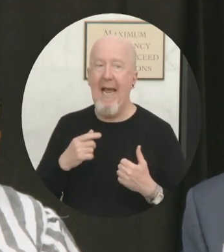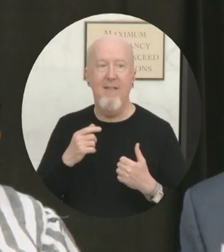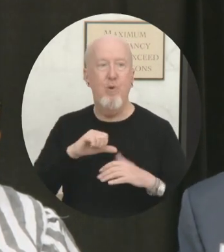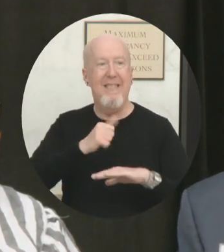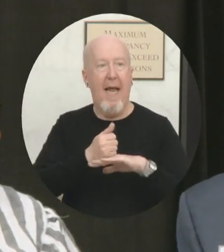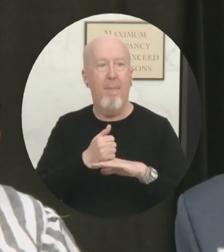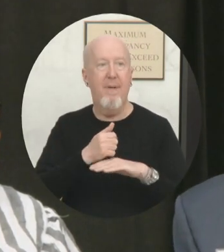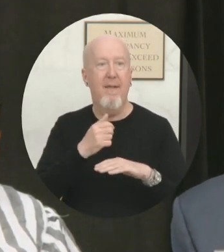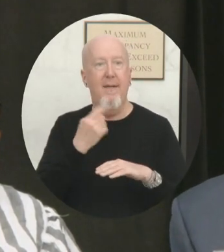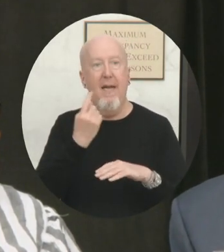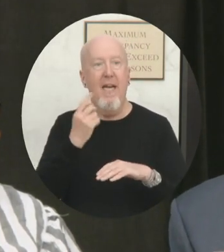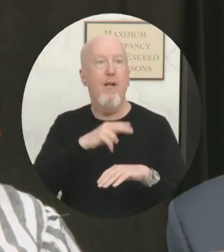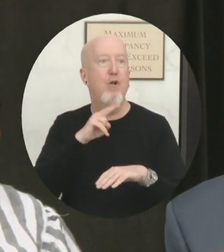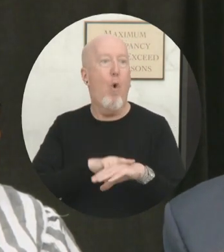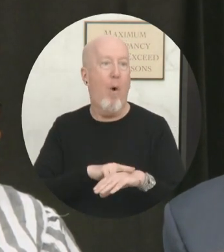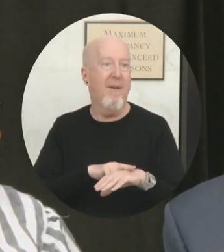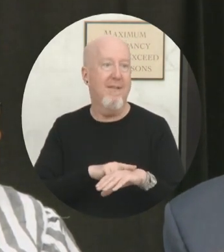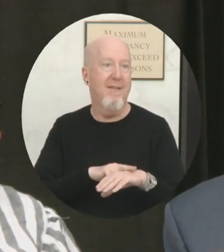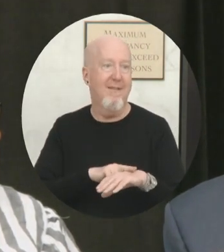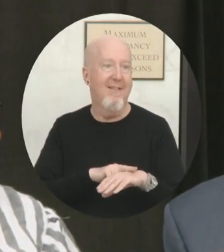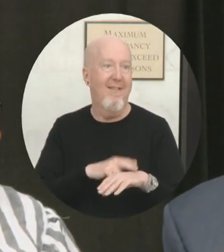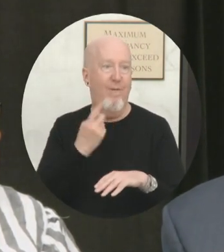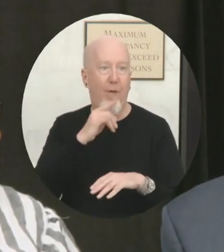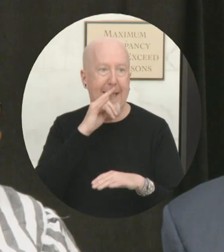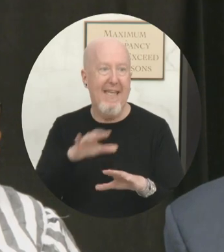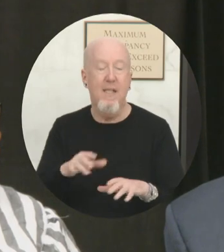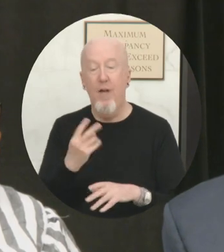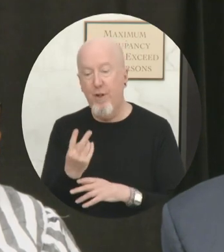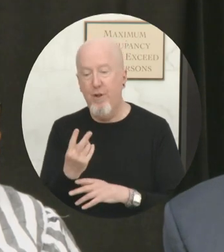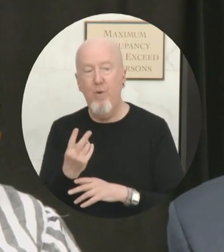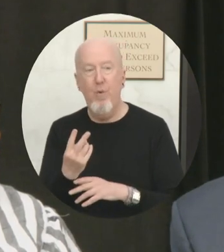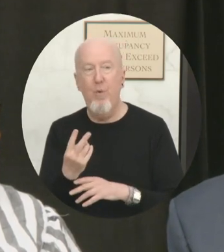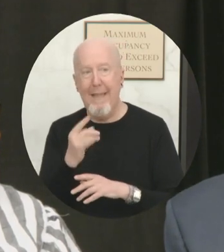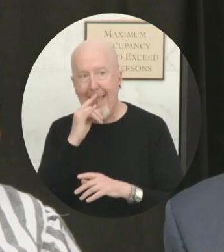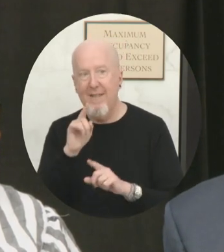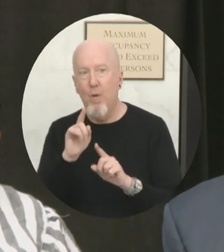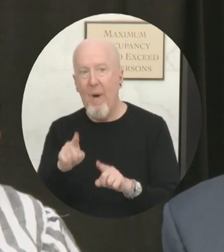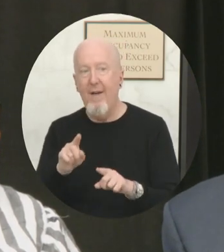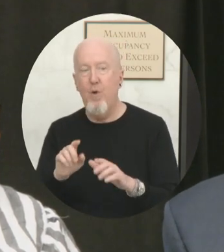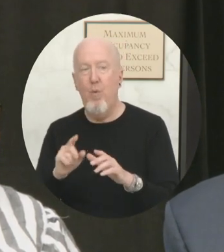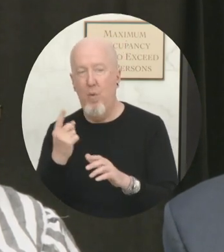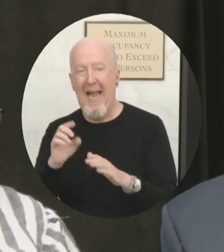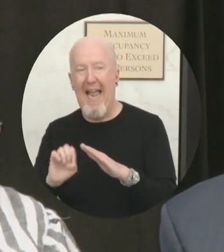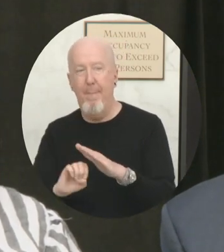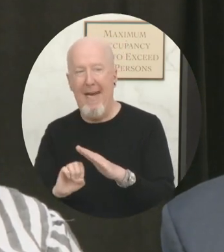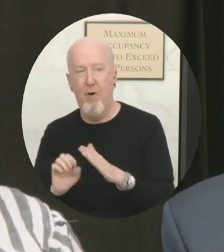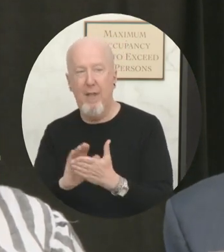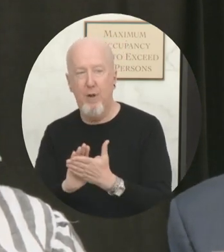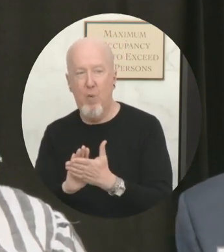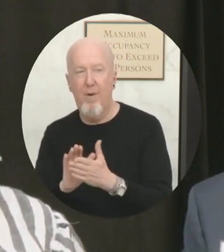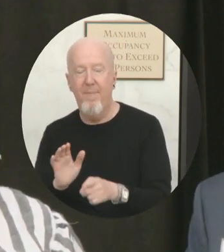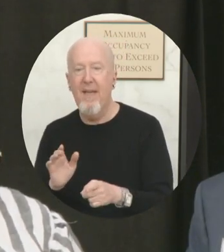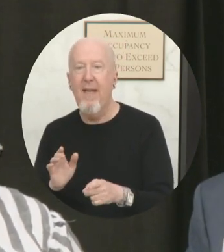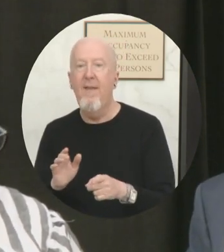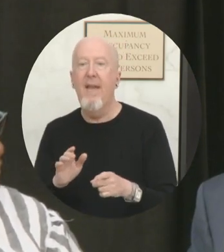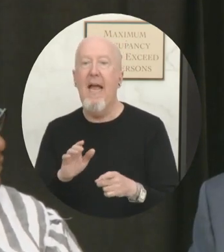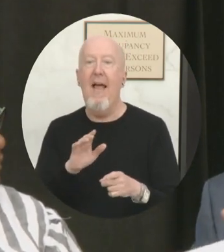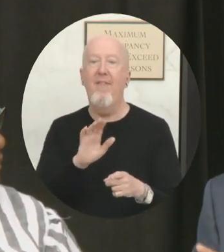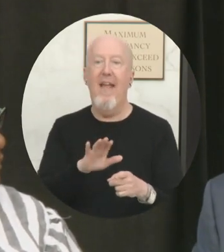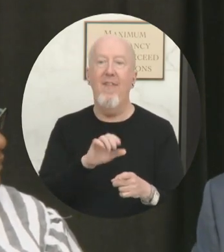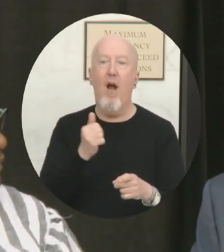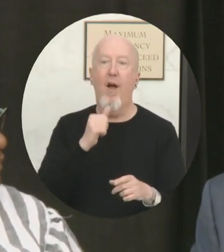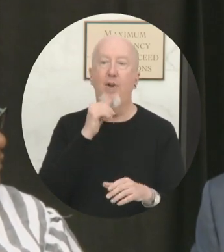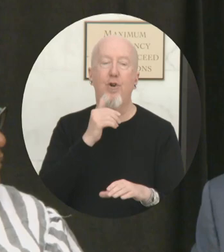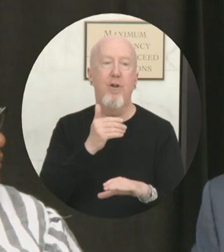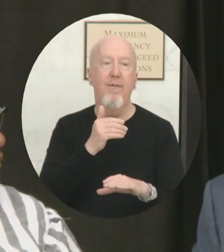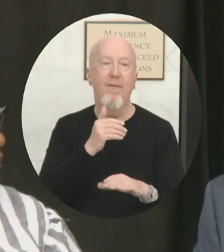two of their 2 young ones went to Ascend Elementary, which is where most of our Head Start kids go, so we know it very well. And their 8th grade daughter went